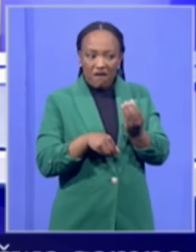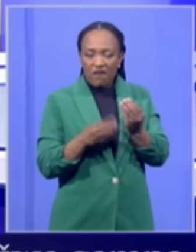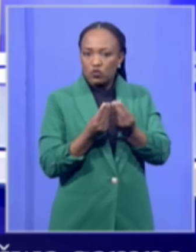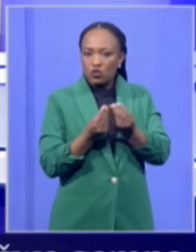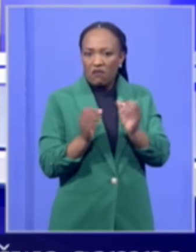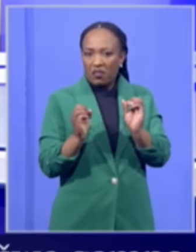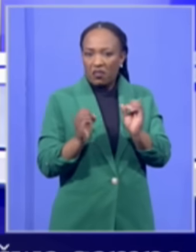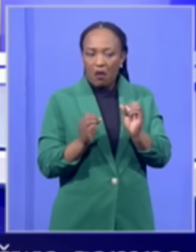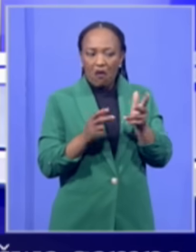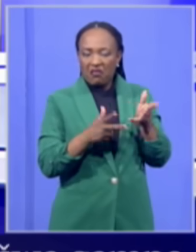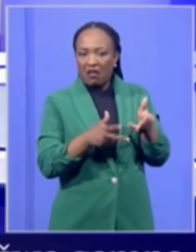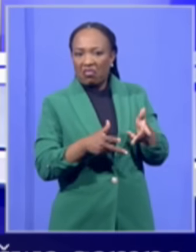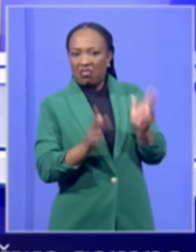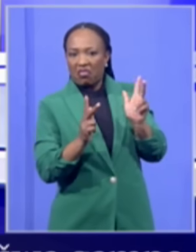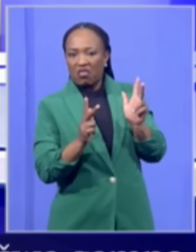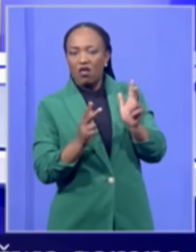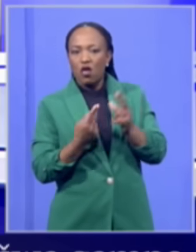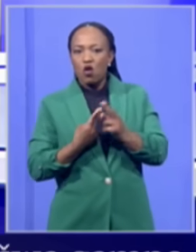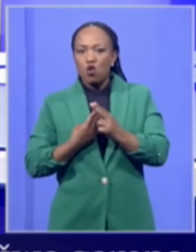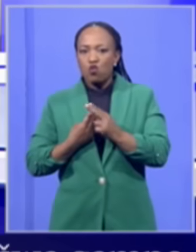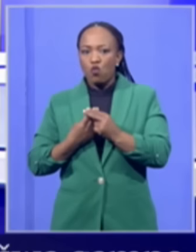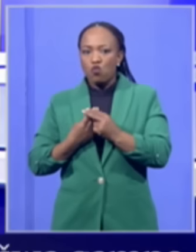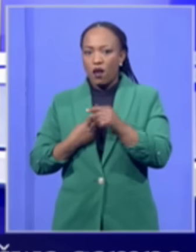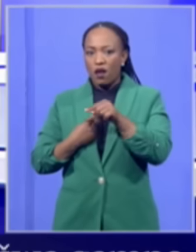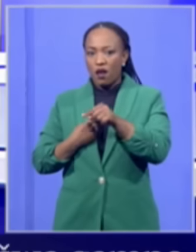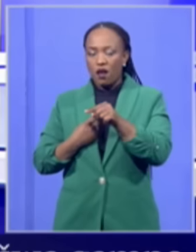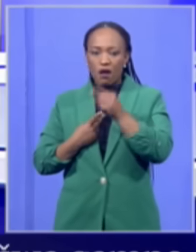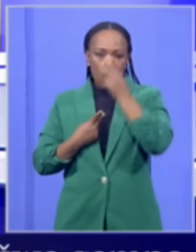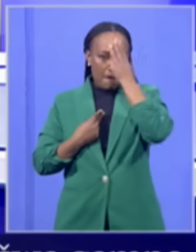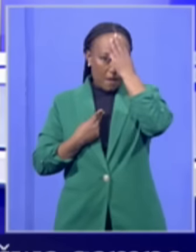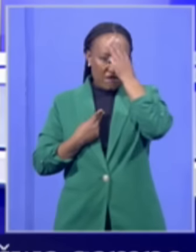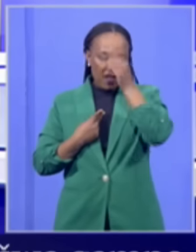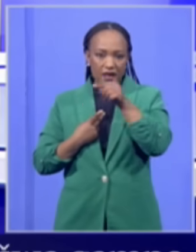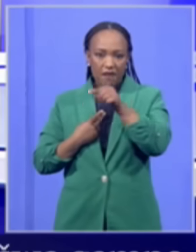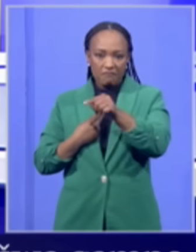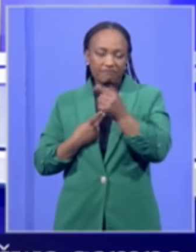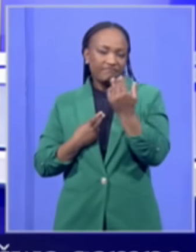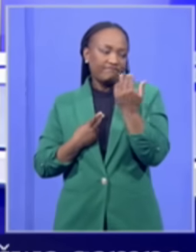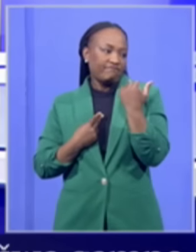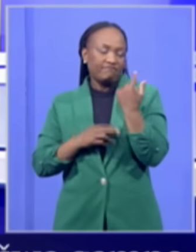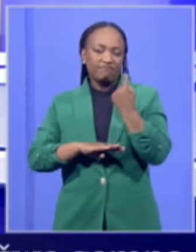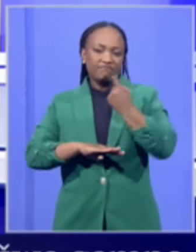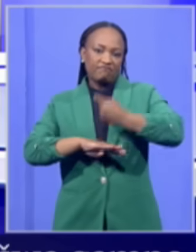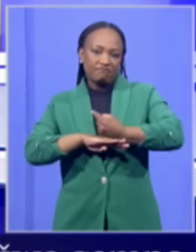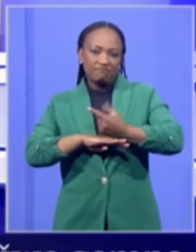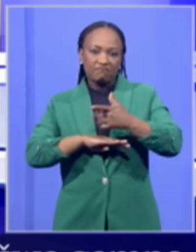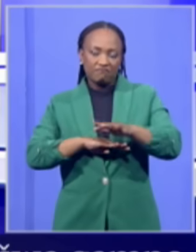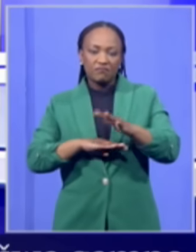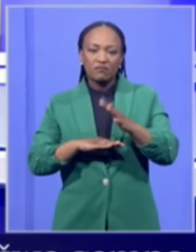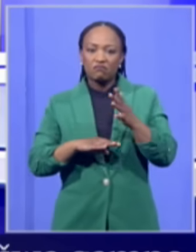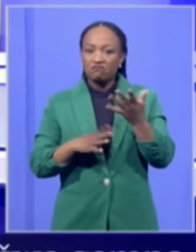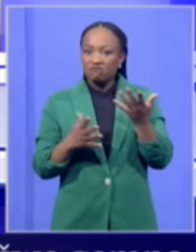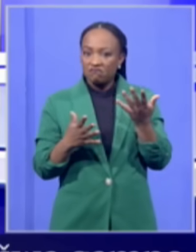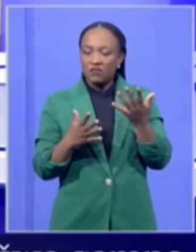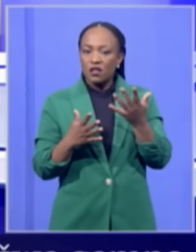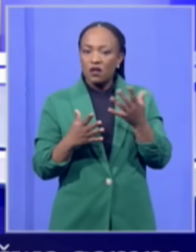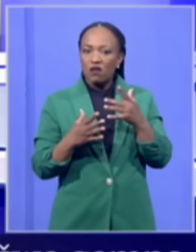di tšeele hlogong. Union ya bahlapetši be swere tlhahlo ka mahikeng matšatšing a go feta mo ba leta dikgoro ba tšweleditšego